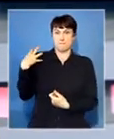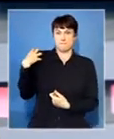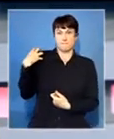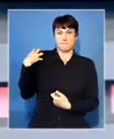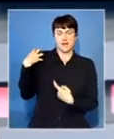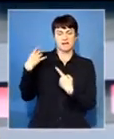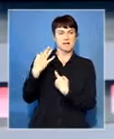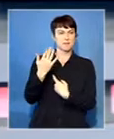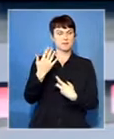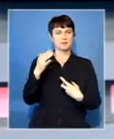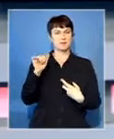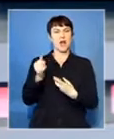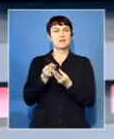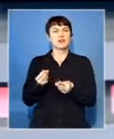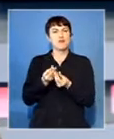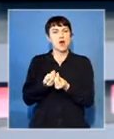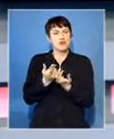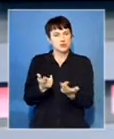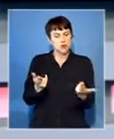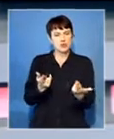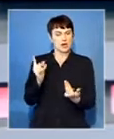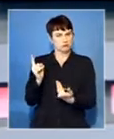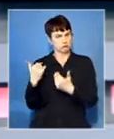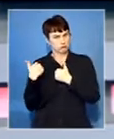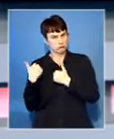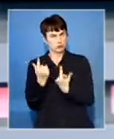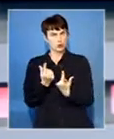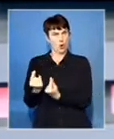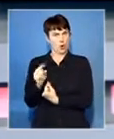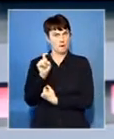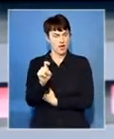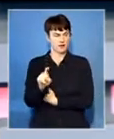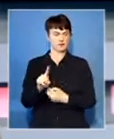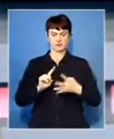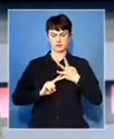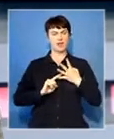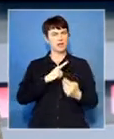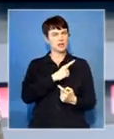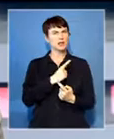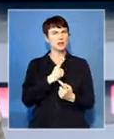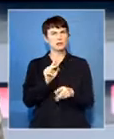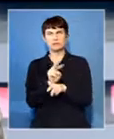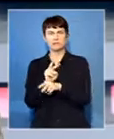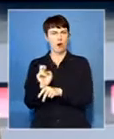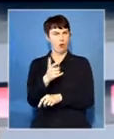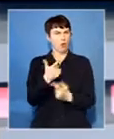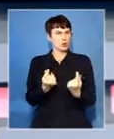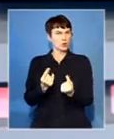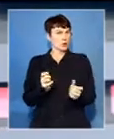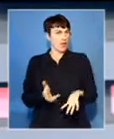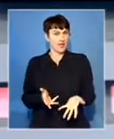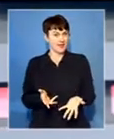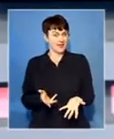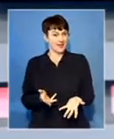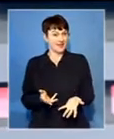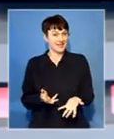of Mineral Resources does what she is supposed to do, and everybody else. Of course, that